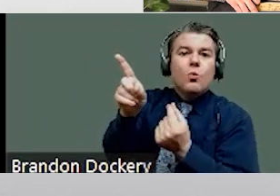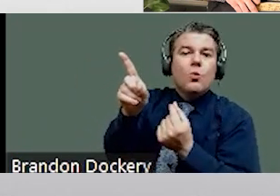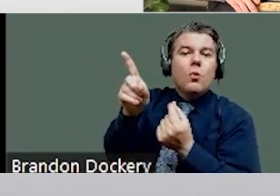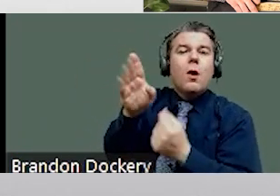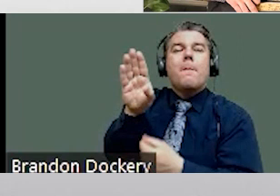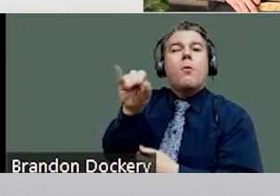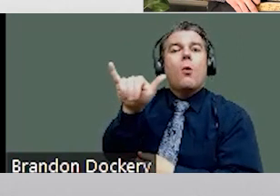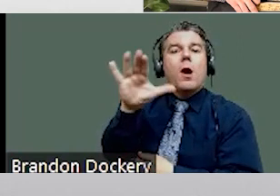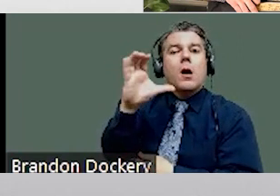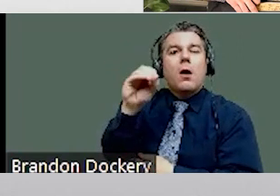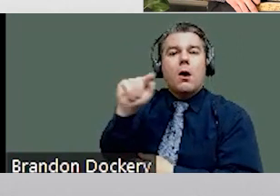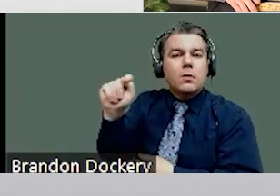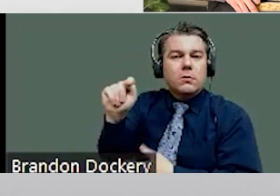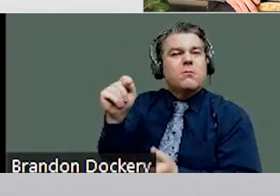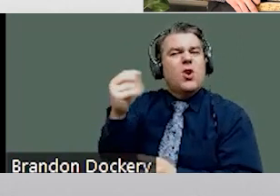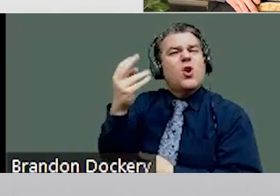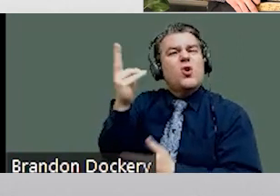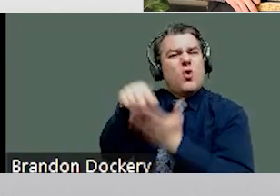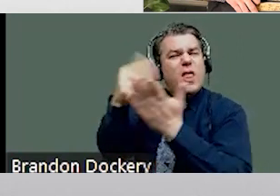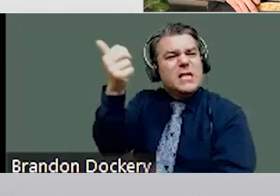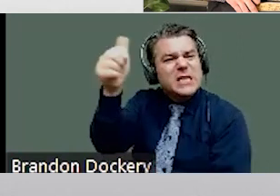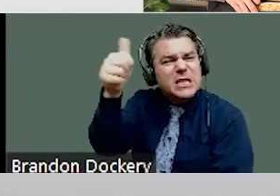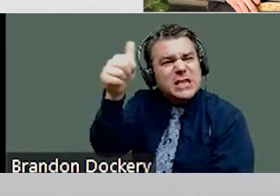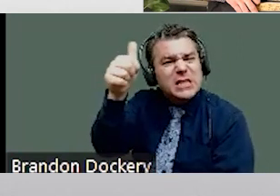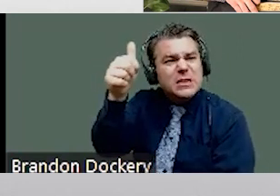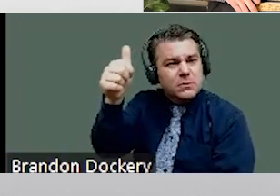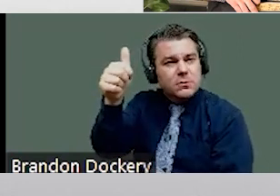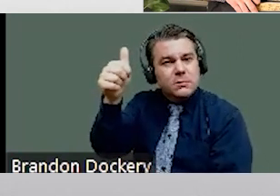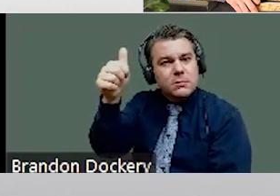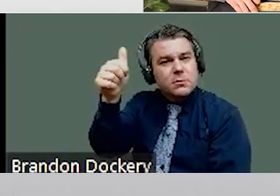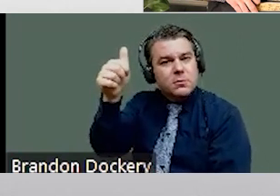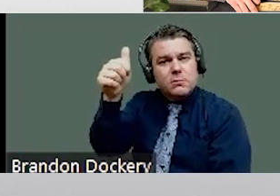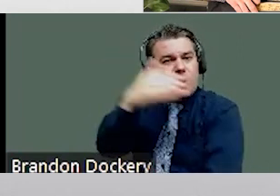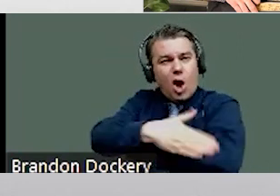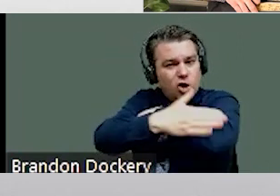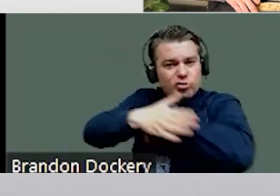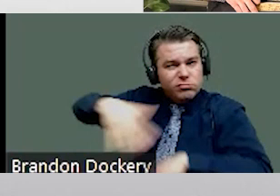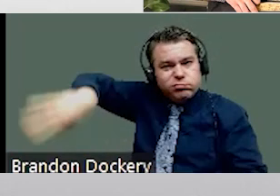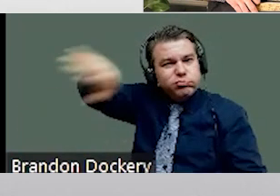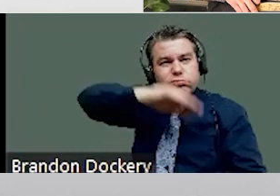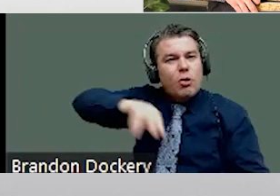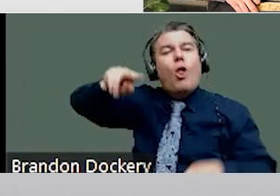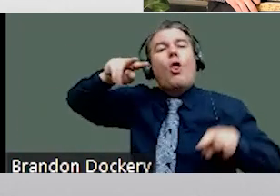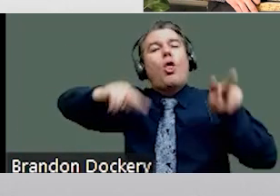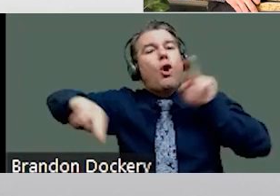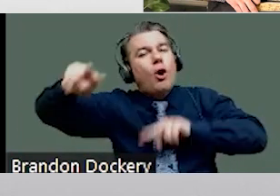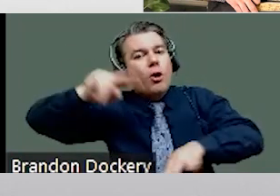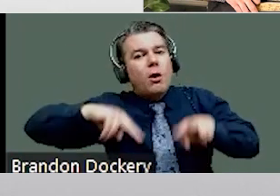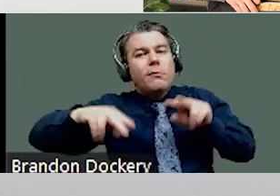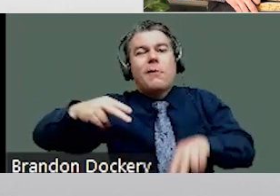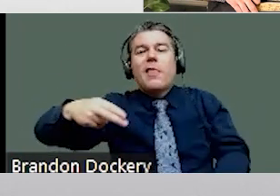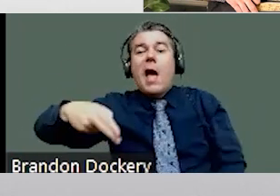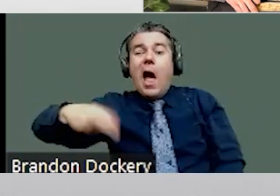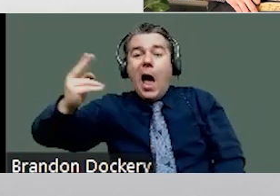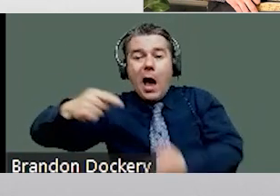from the boycotts in the early 2010s around the country, looking at the